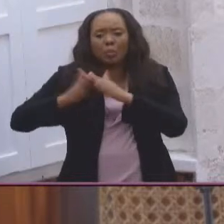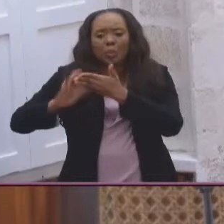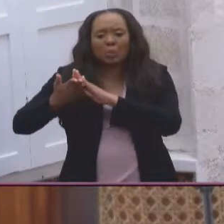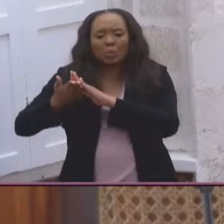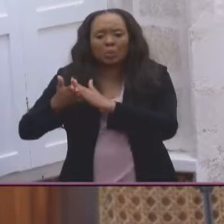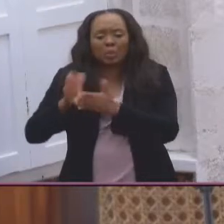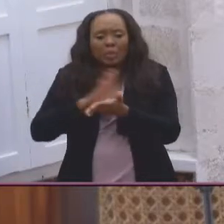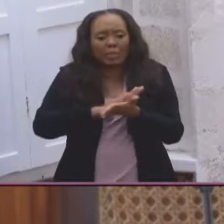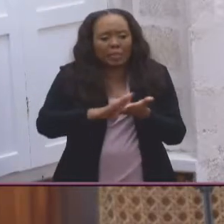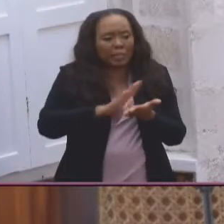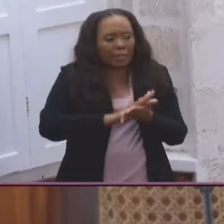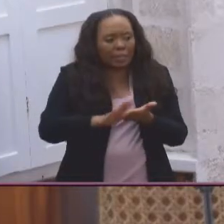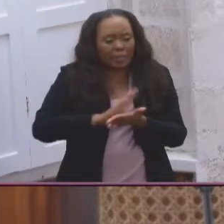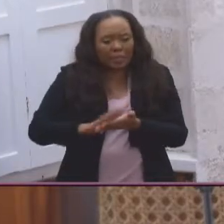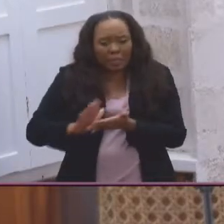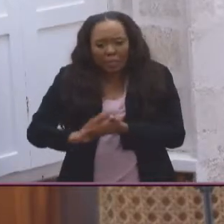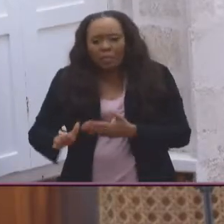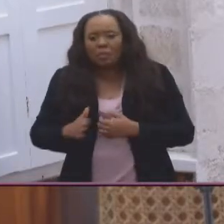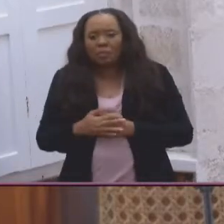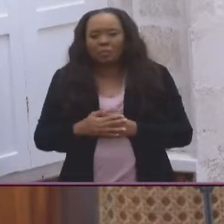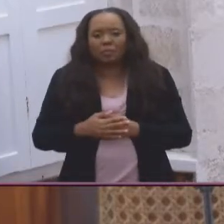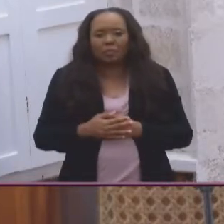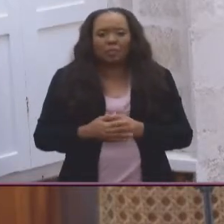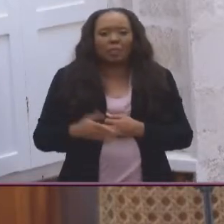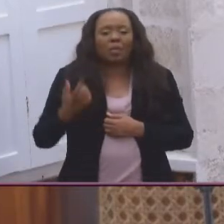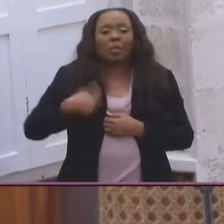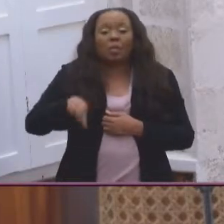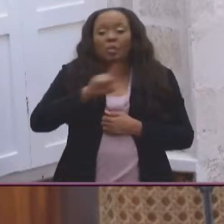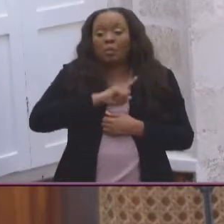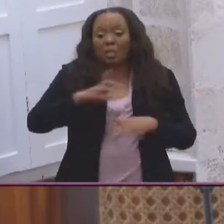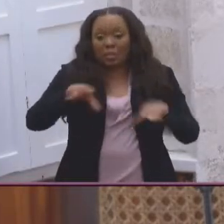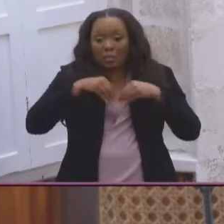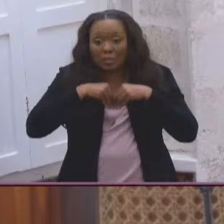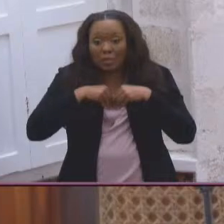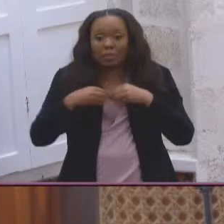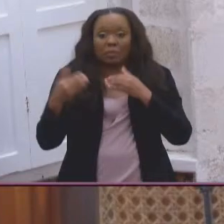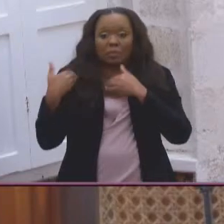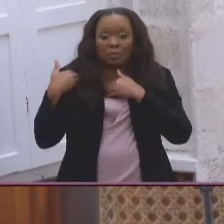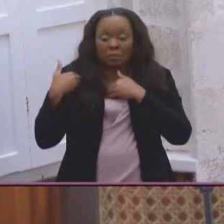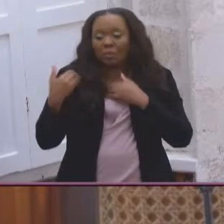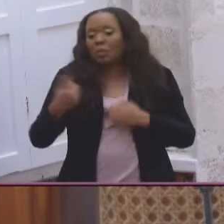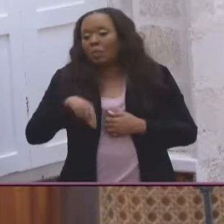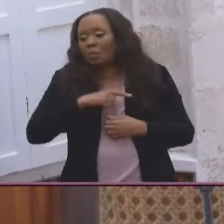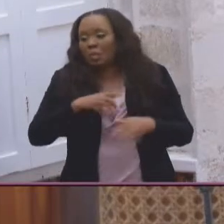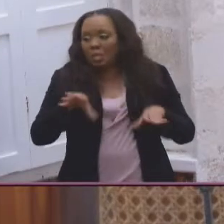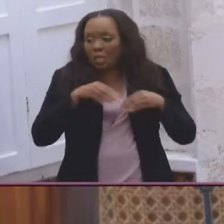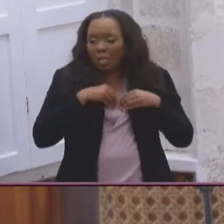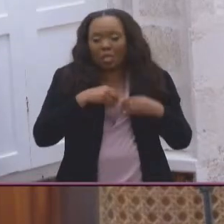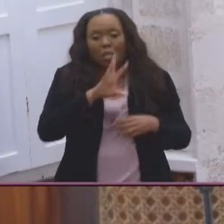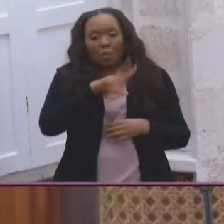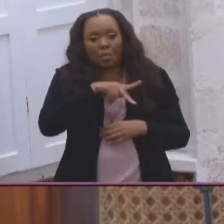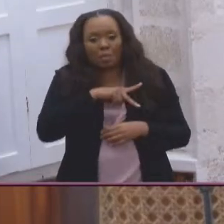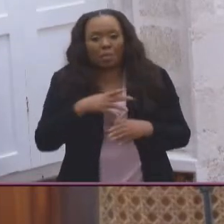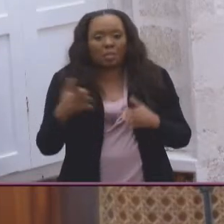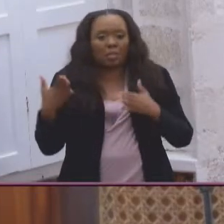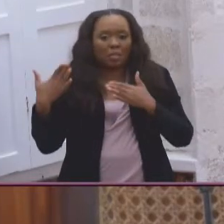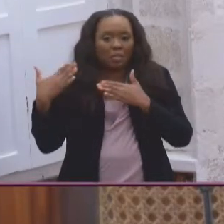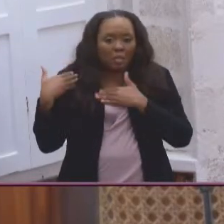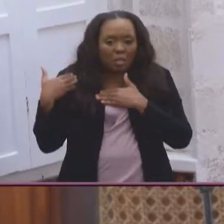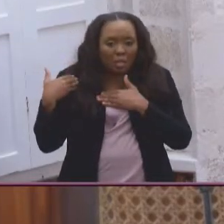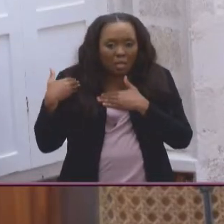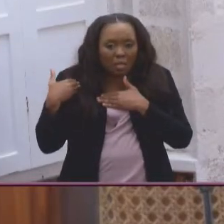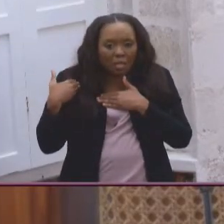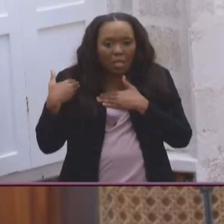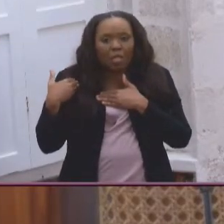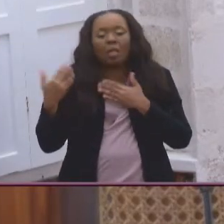we accepted responsibility and personal responsibility for cleanliness. You used to hear cleanliness is